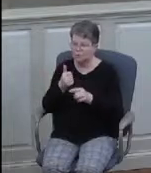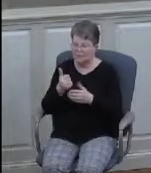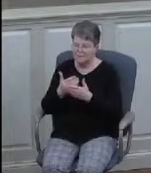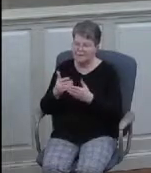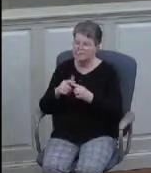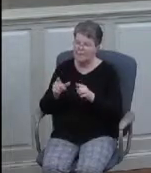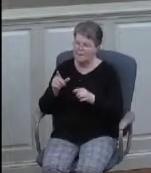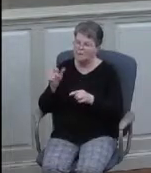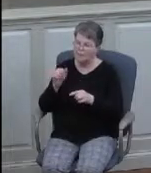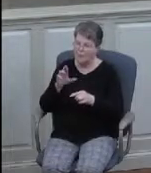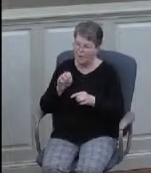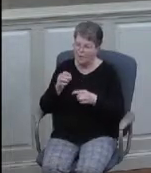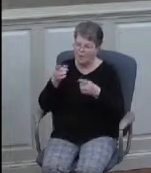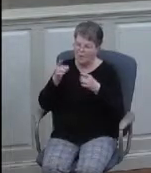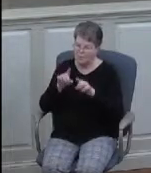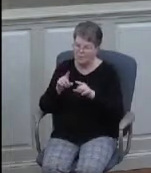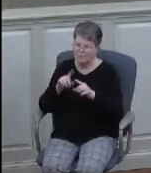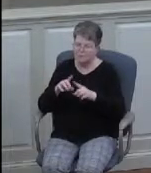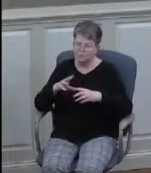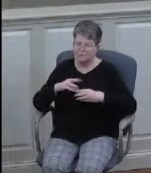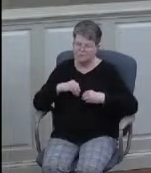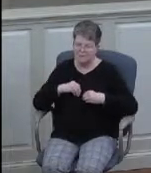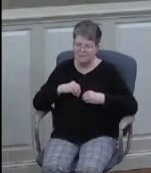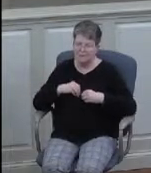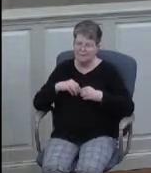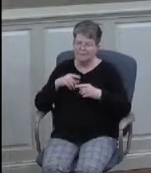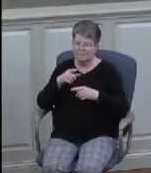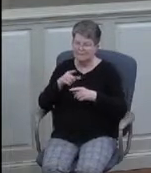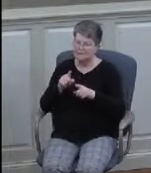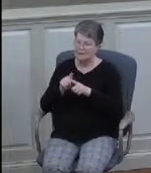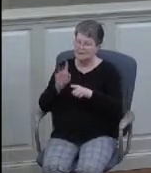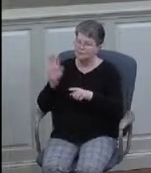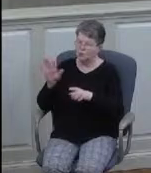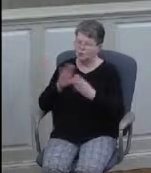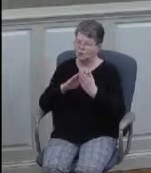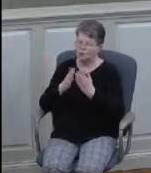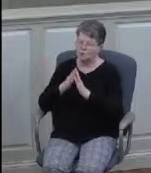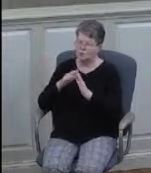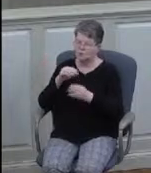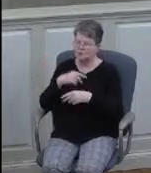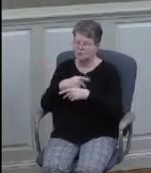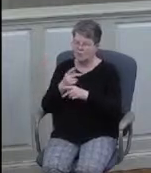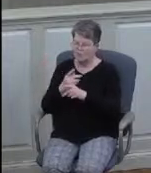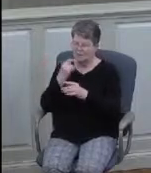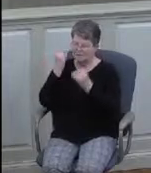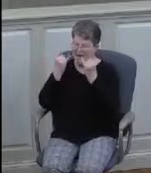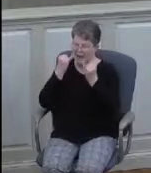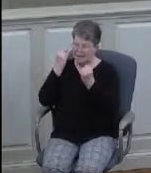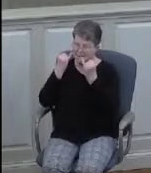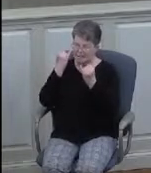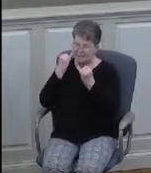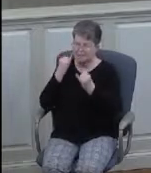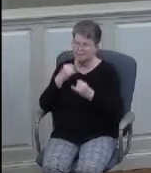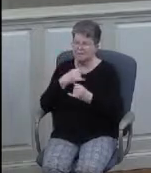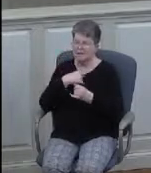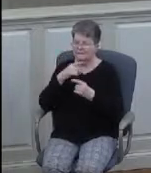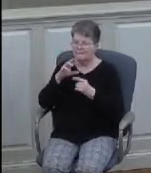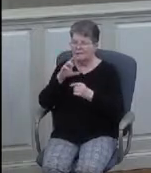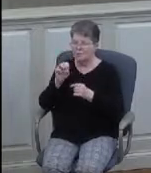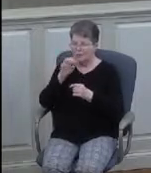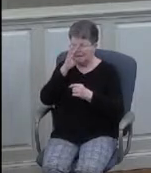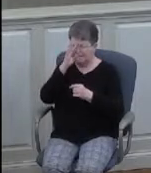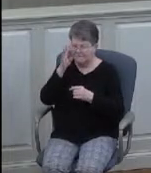accept this as your community's product of what ideas they have for reinventing your